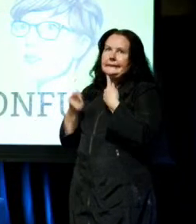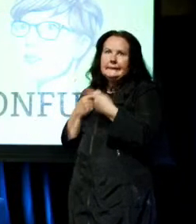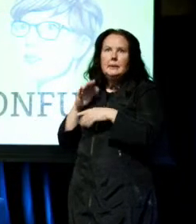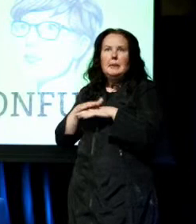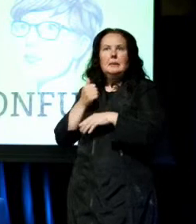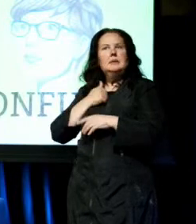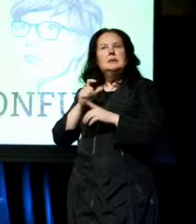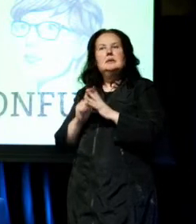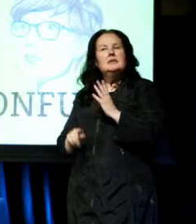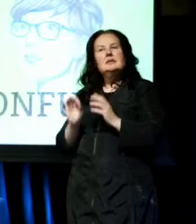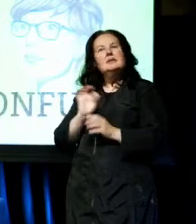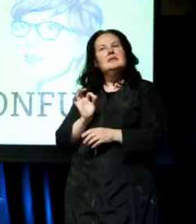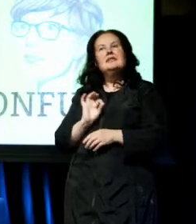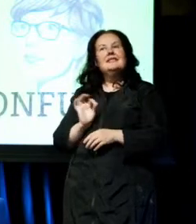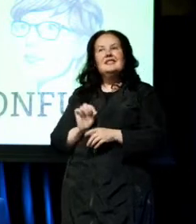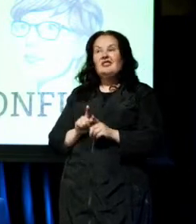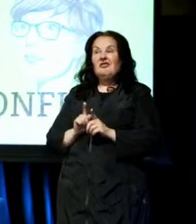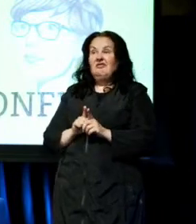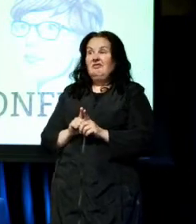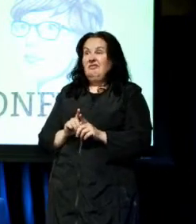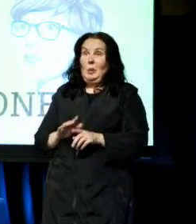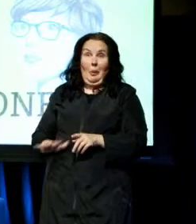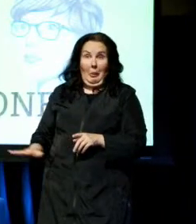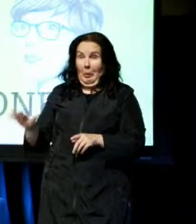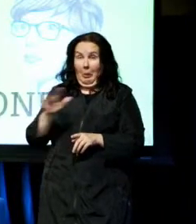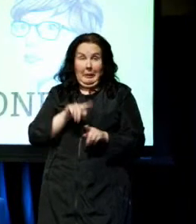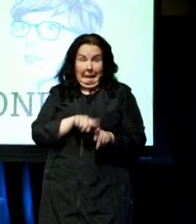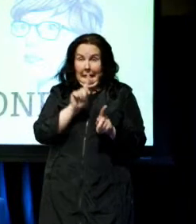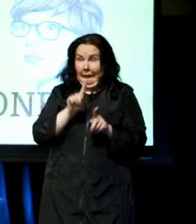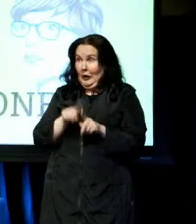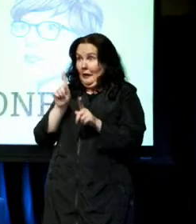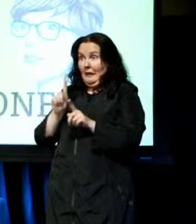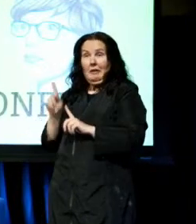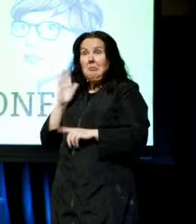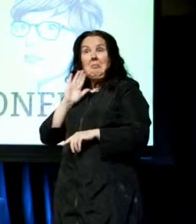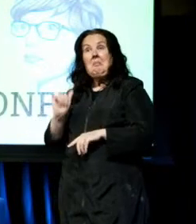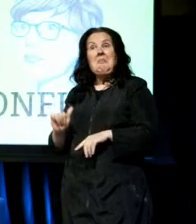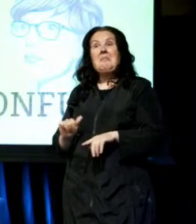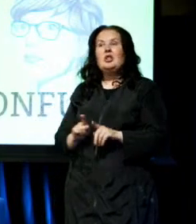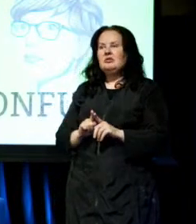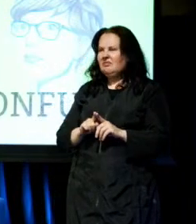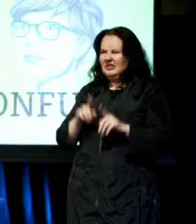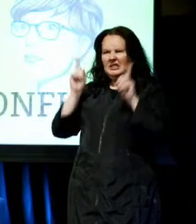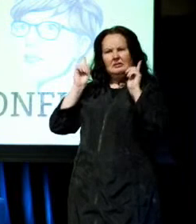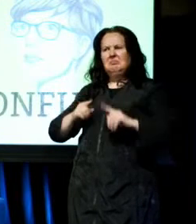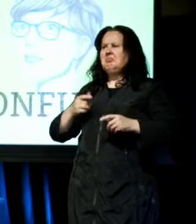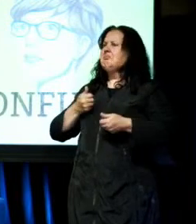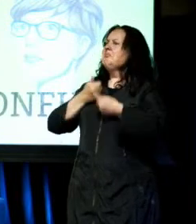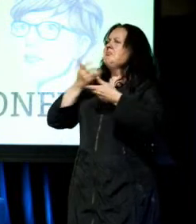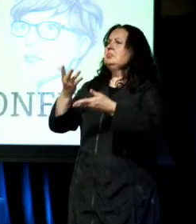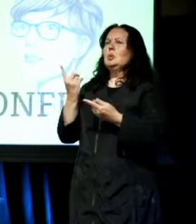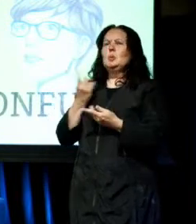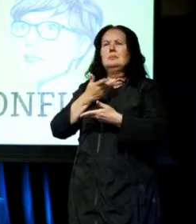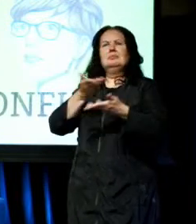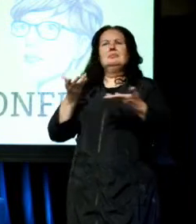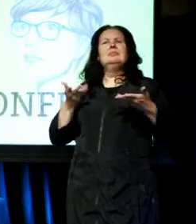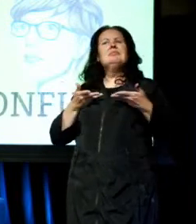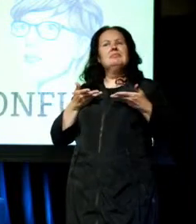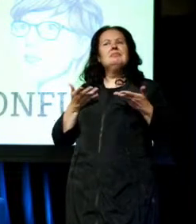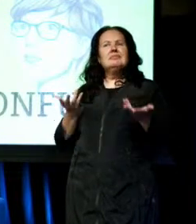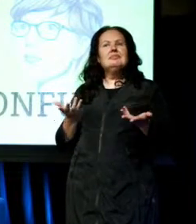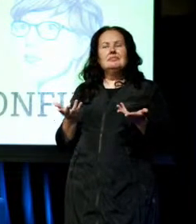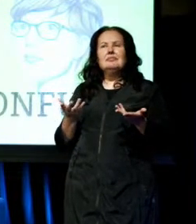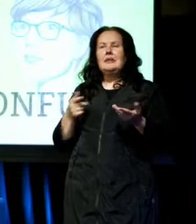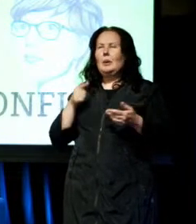Yeah. even though we were all so different. So that was a wonderful experience for me. And I'm